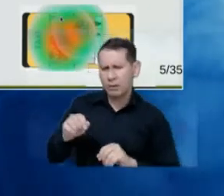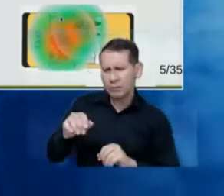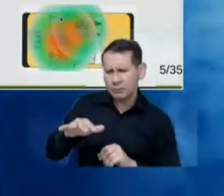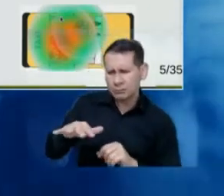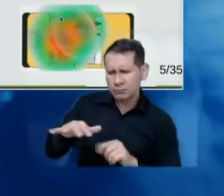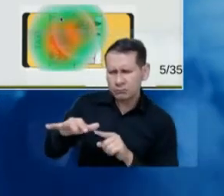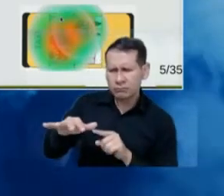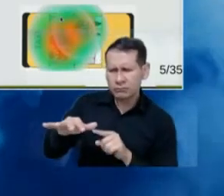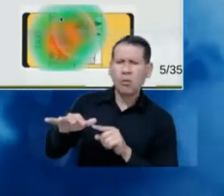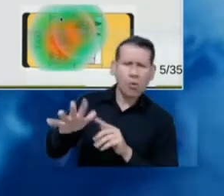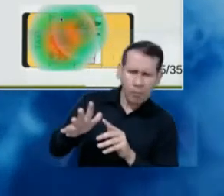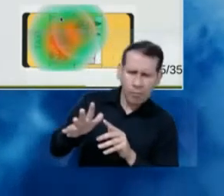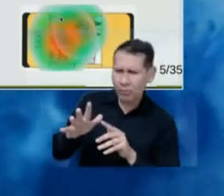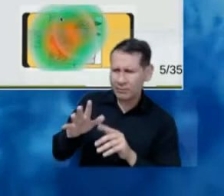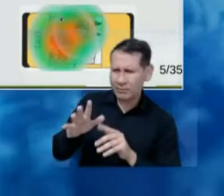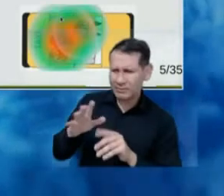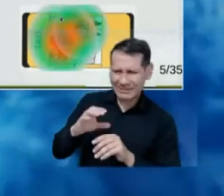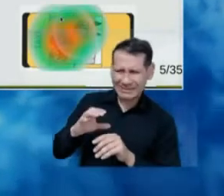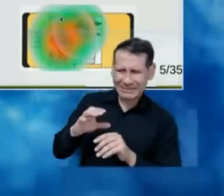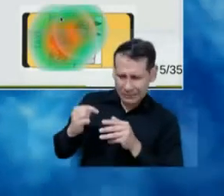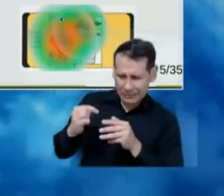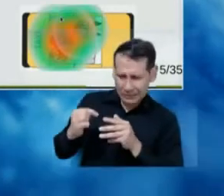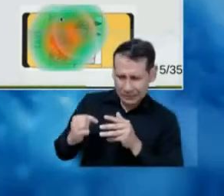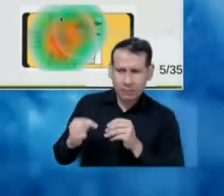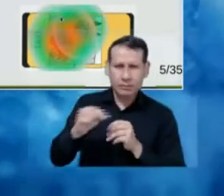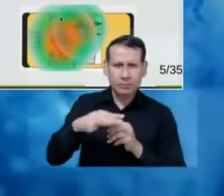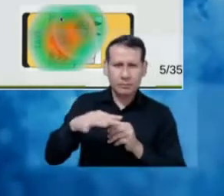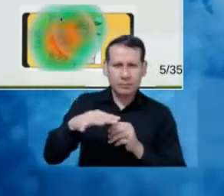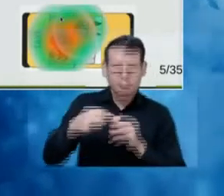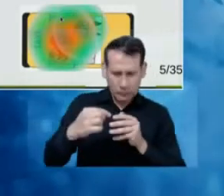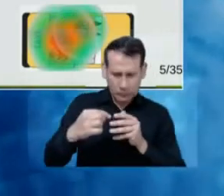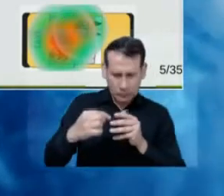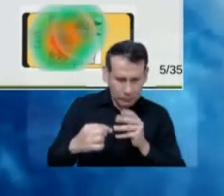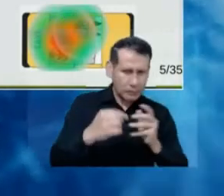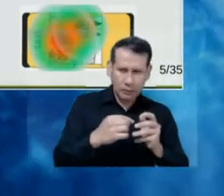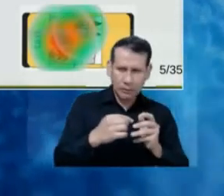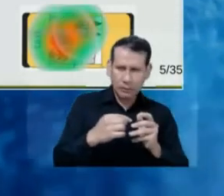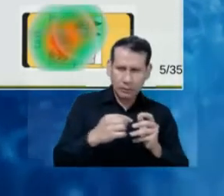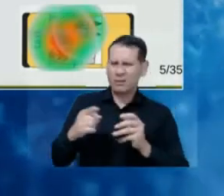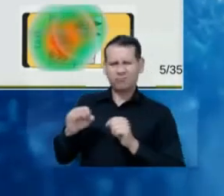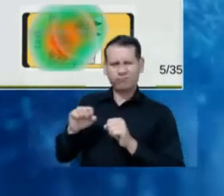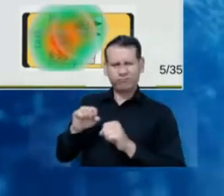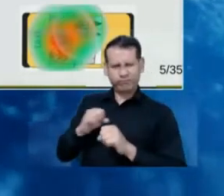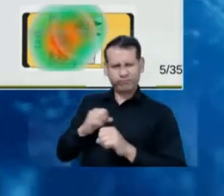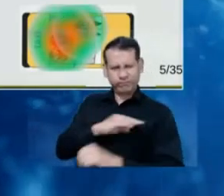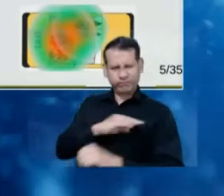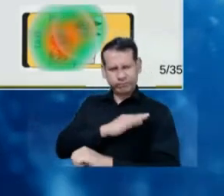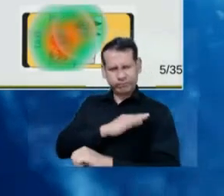very technical level, considering power, field,